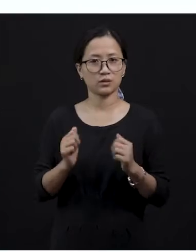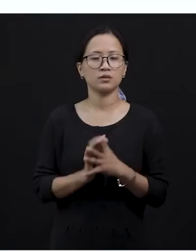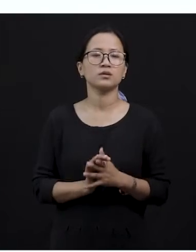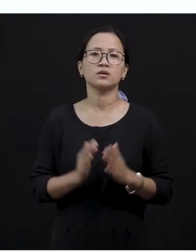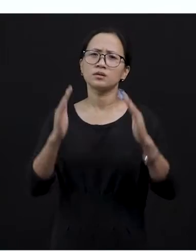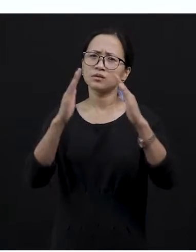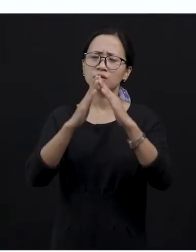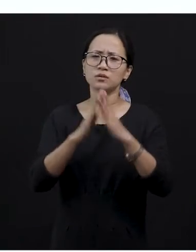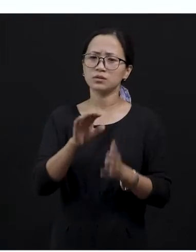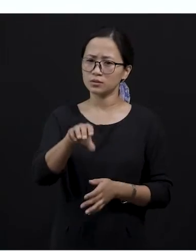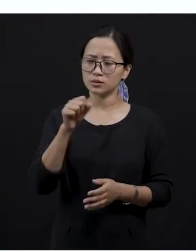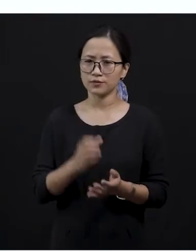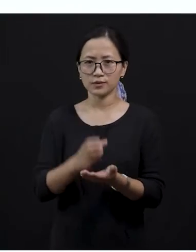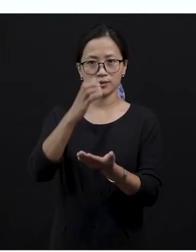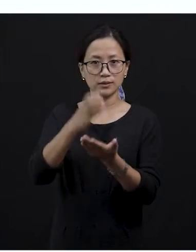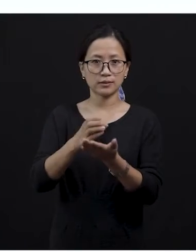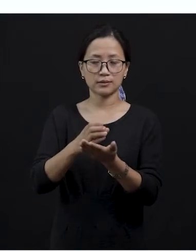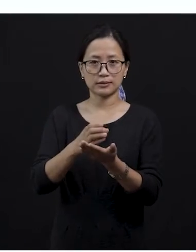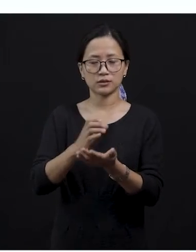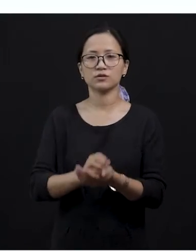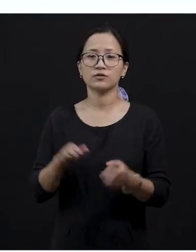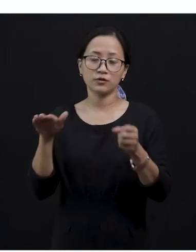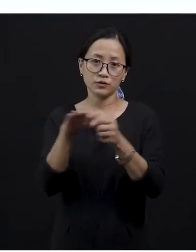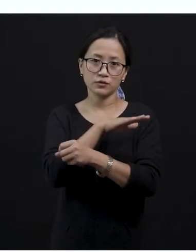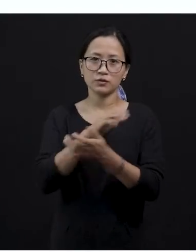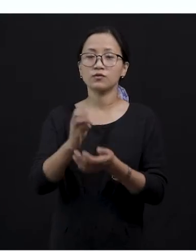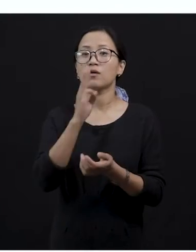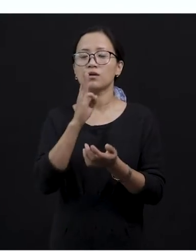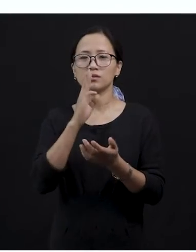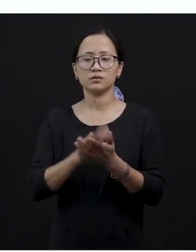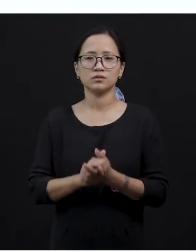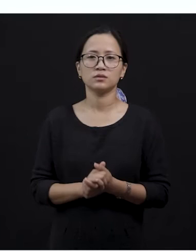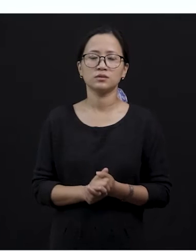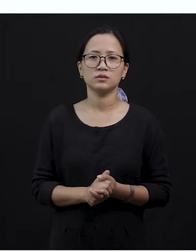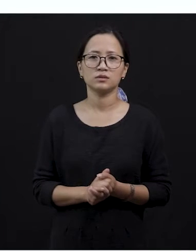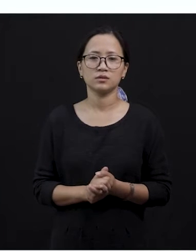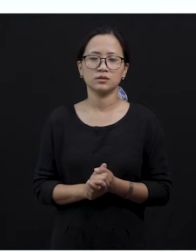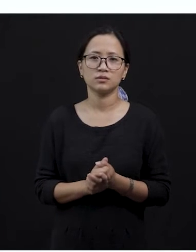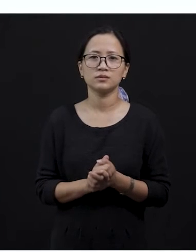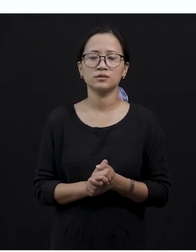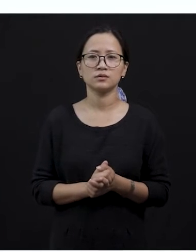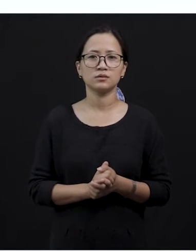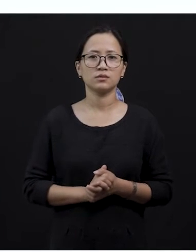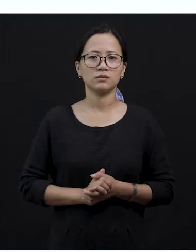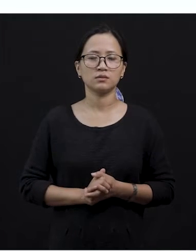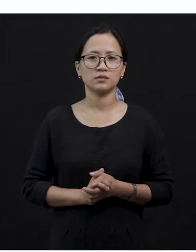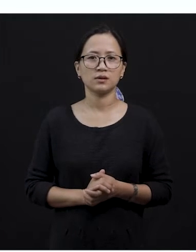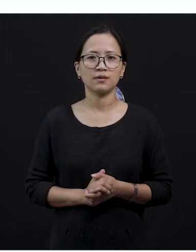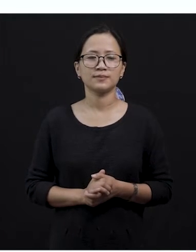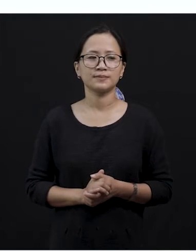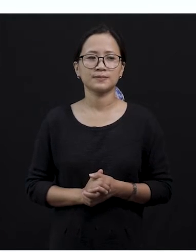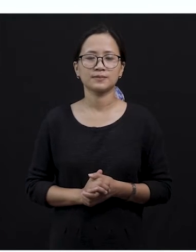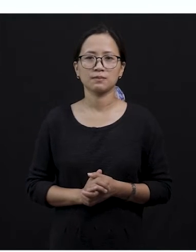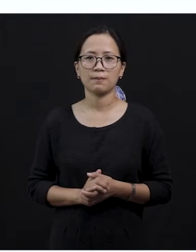at home, then you take a glass of water. Fill it up to the brim. That means full. Fill the glass full of water